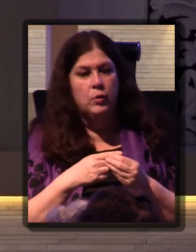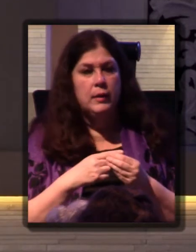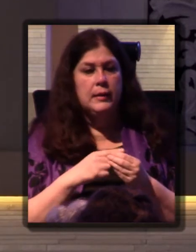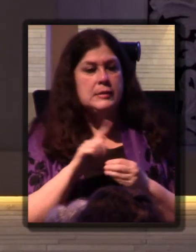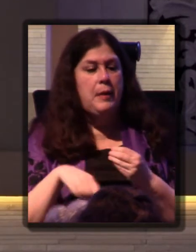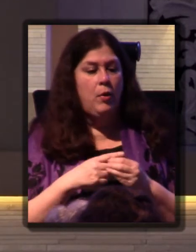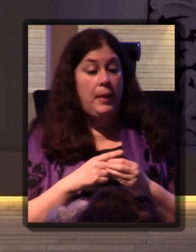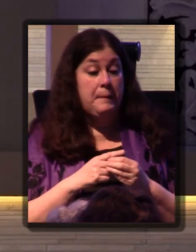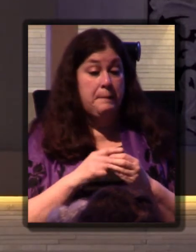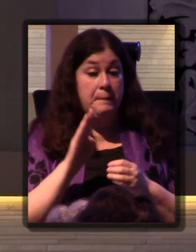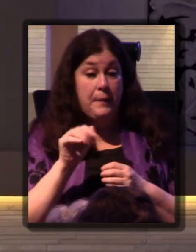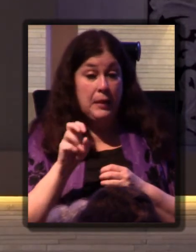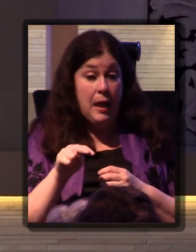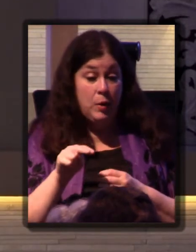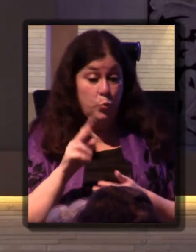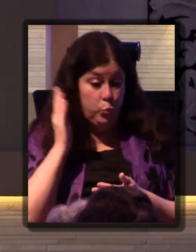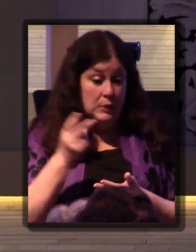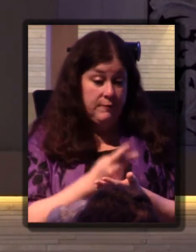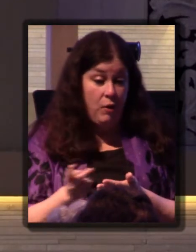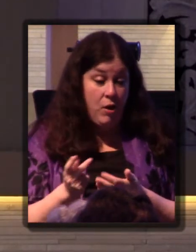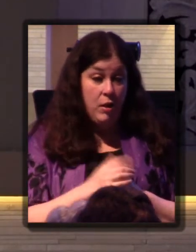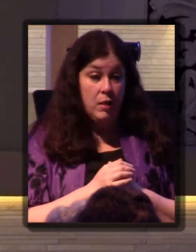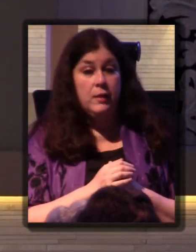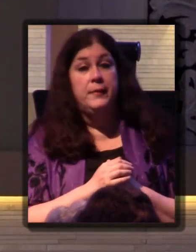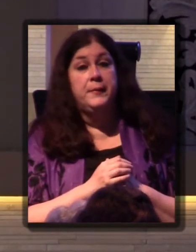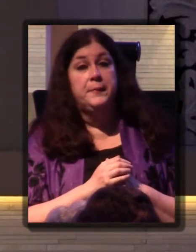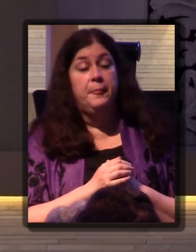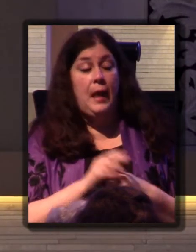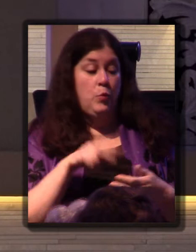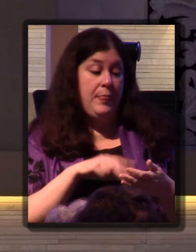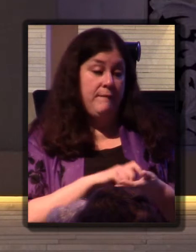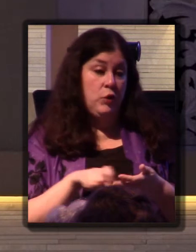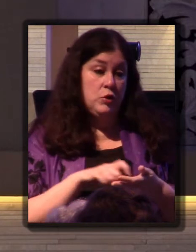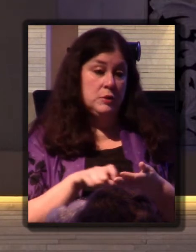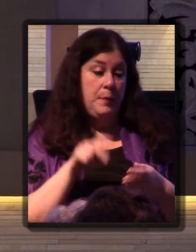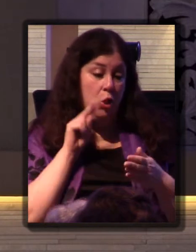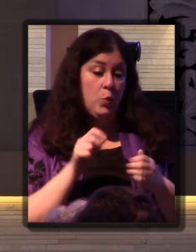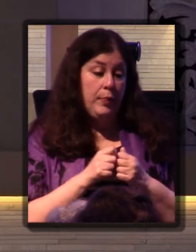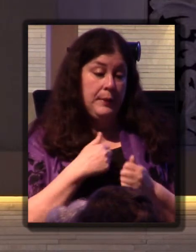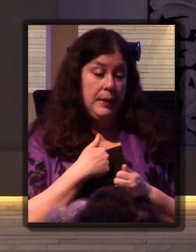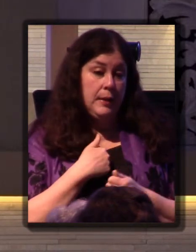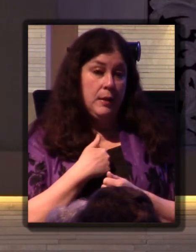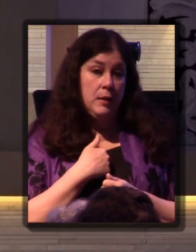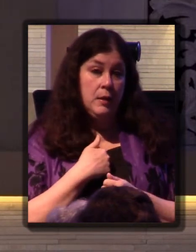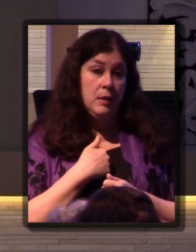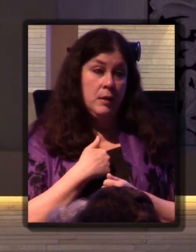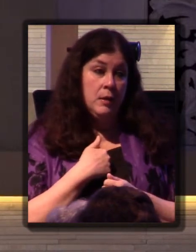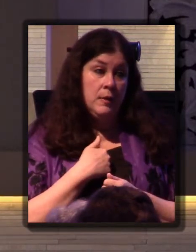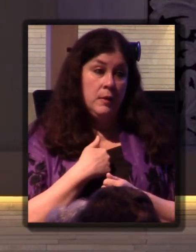The oracle is about that Babylon itself is going to fall, and I just read that verse for you, but look with me, if you